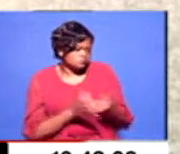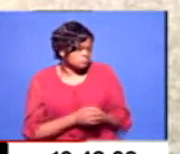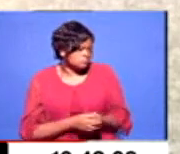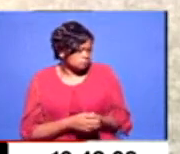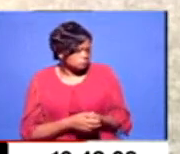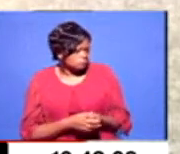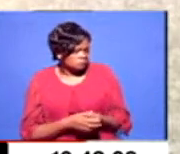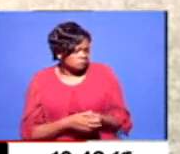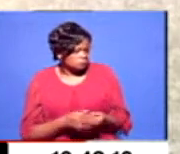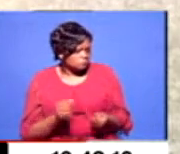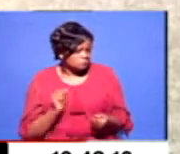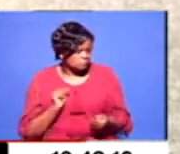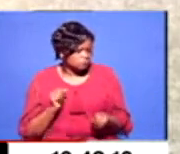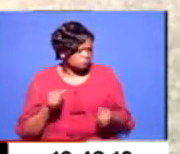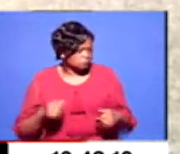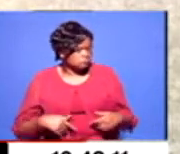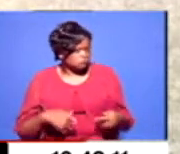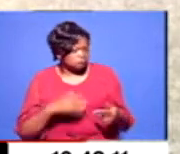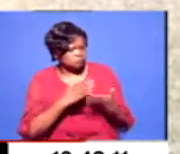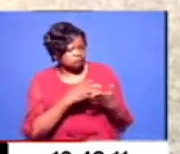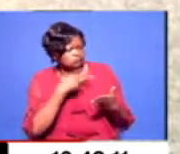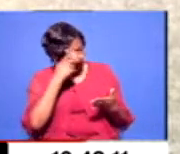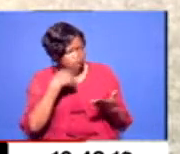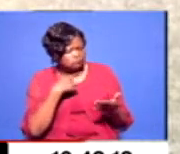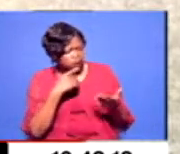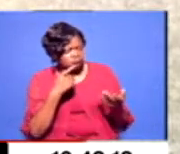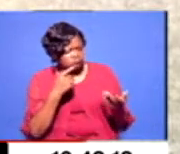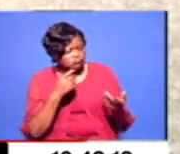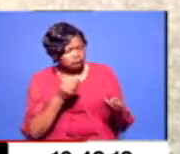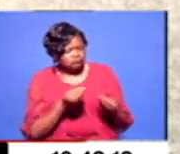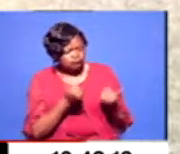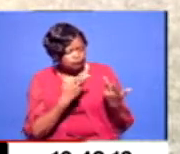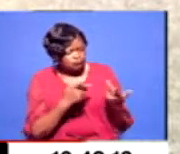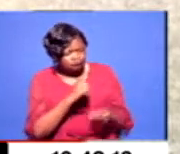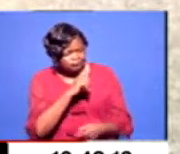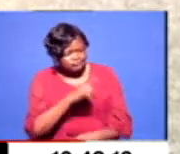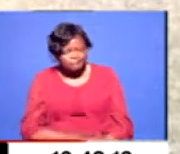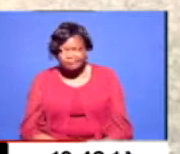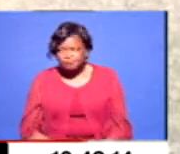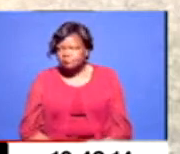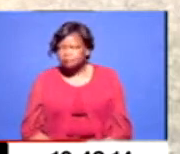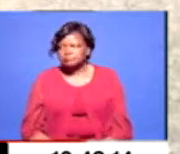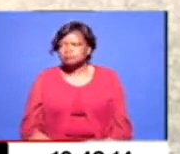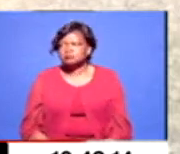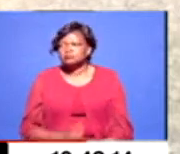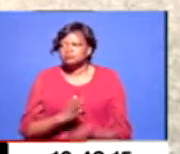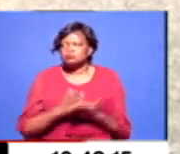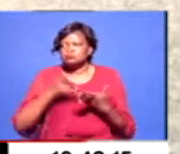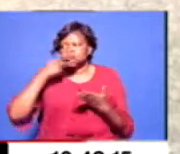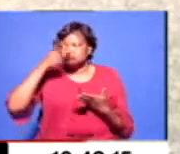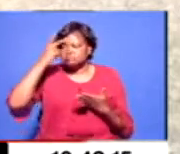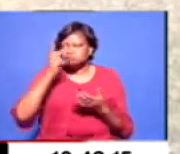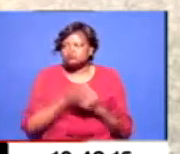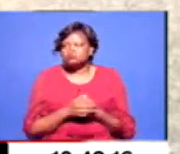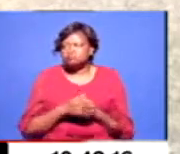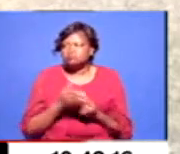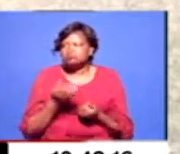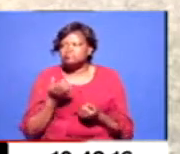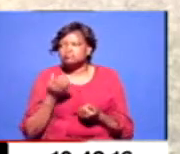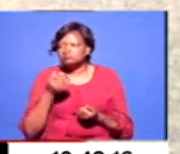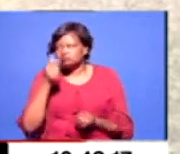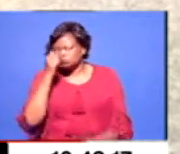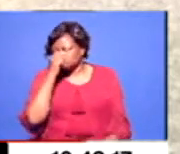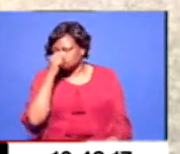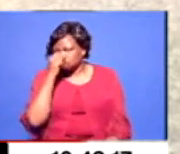some have parents. Yeah, they do. Yes. Some of these parents would really wish to